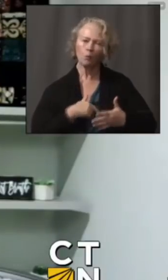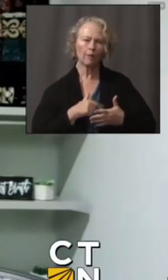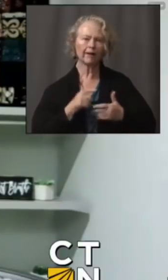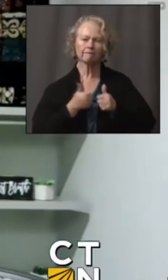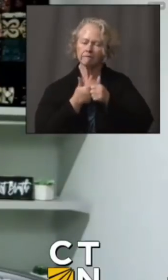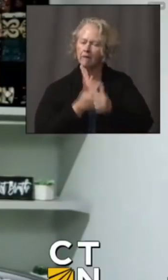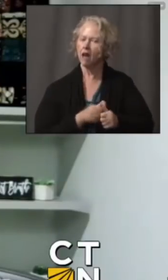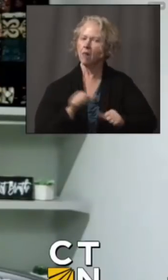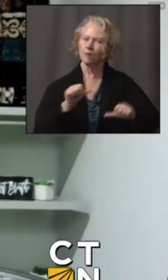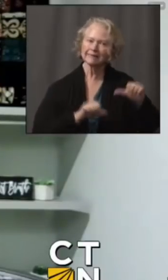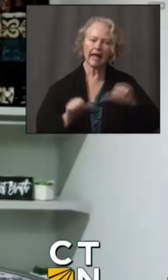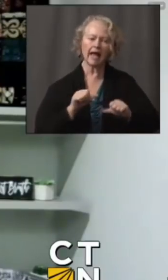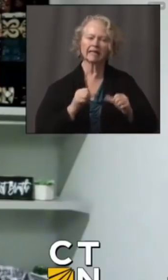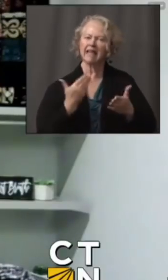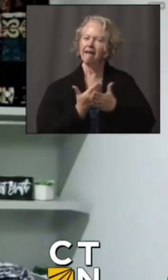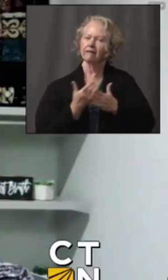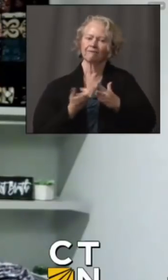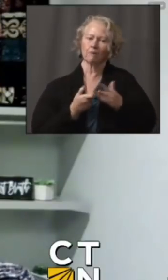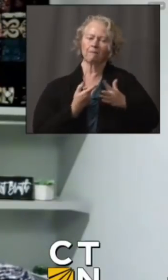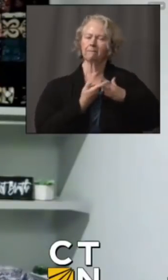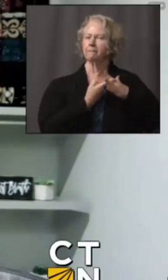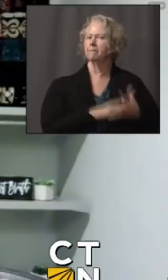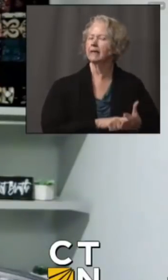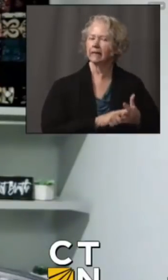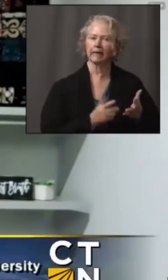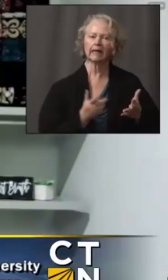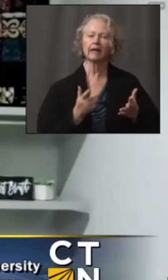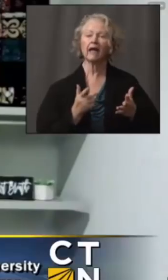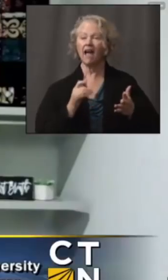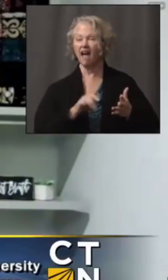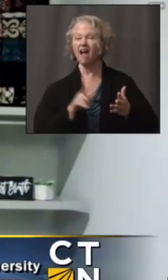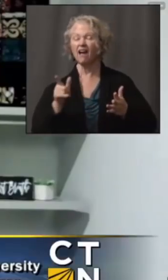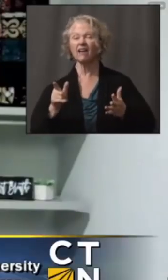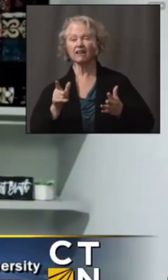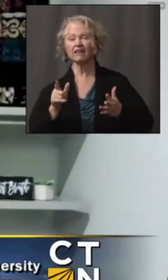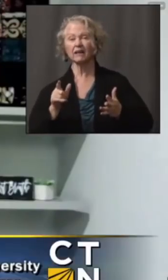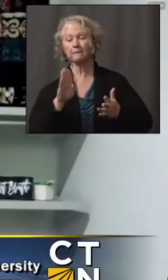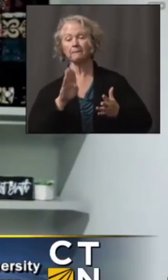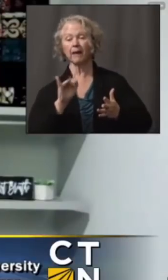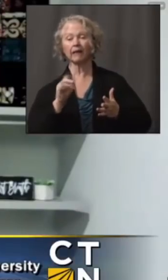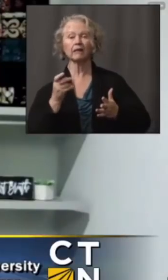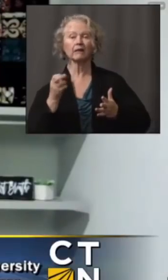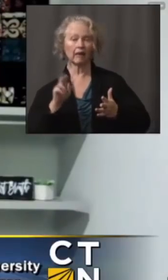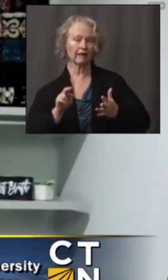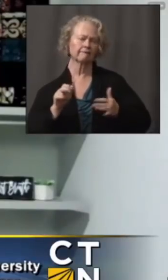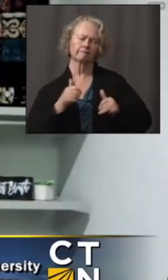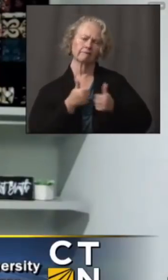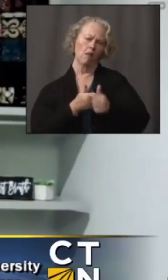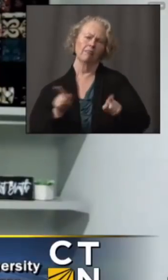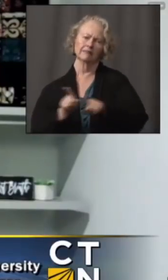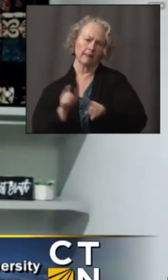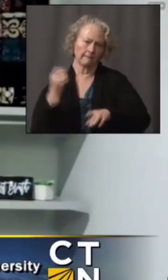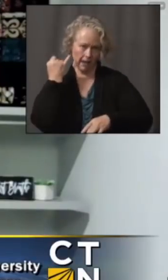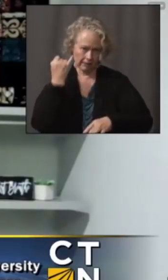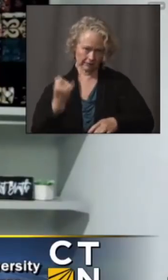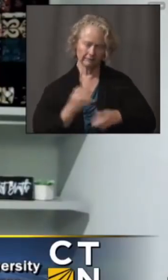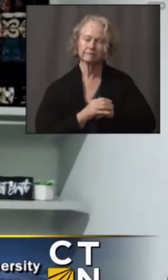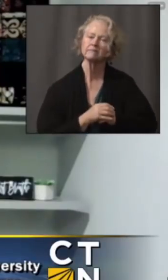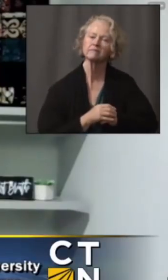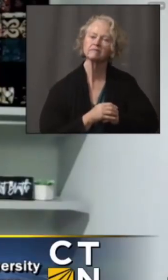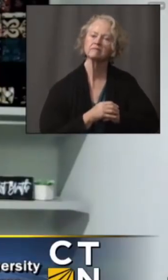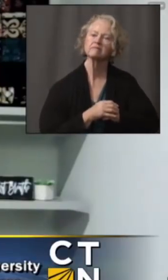and evidence. And those are the same principles that the president-elect is following. And so, you know, we take